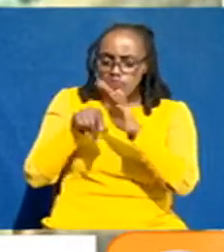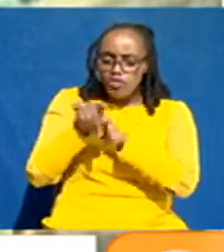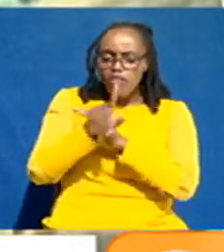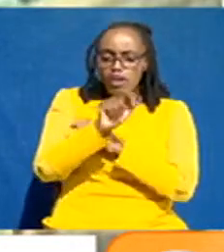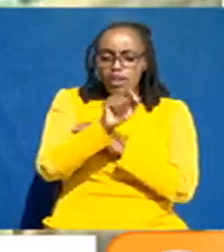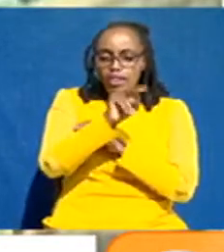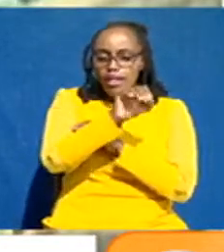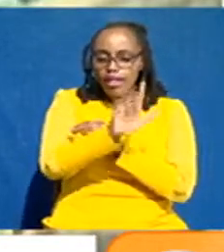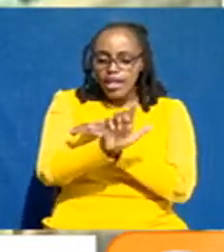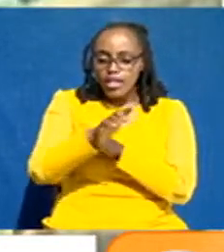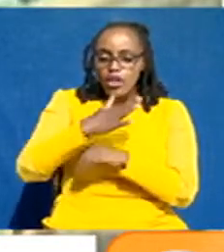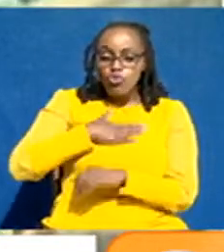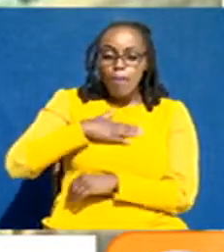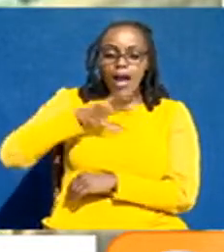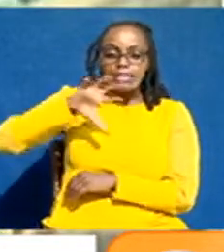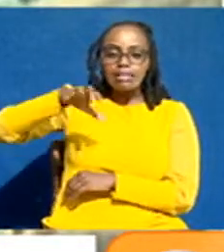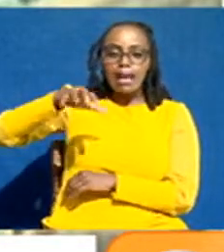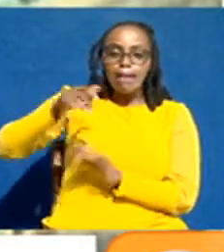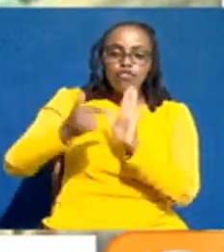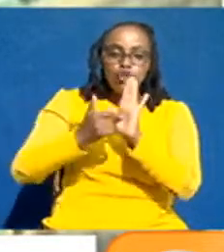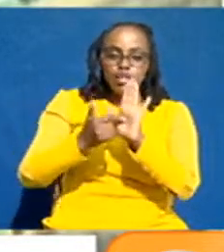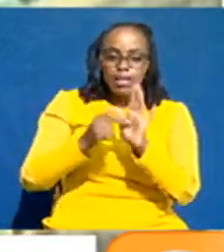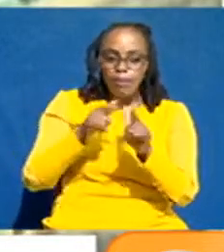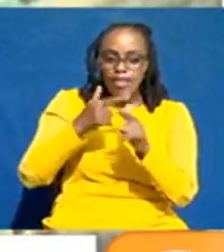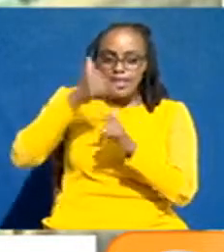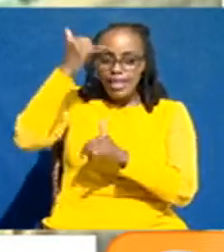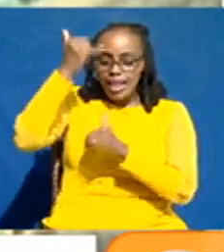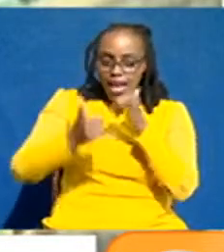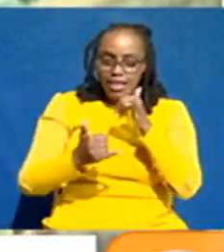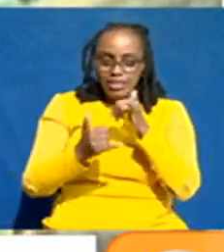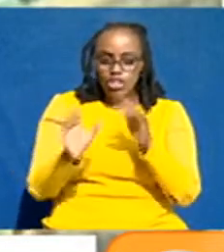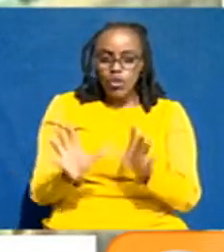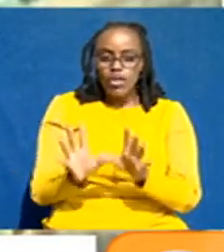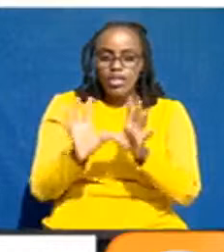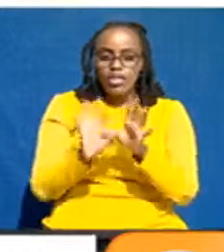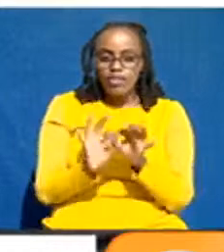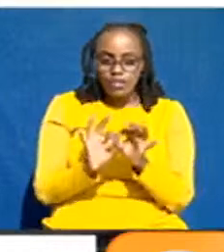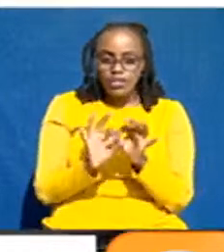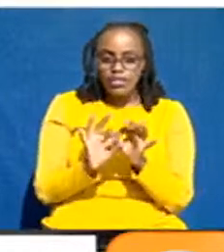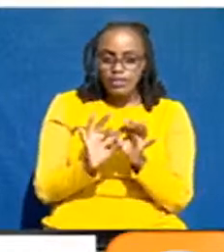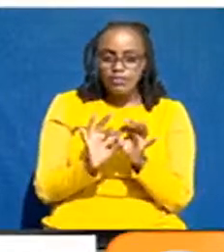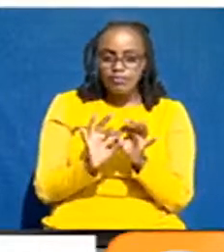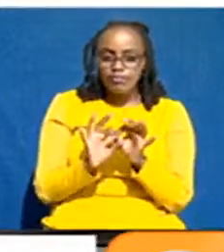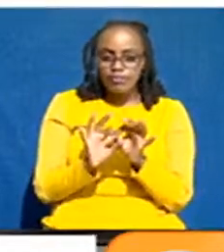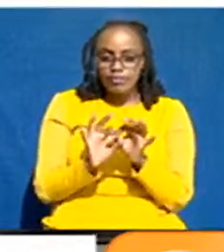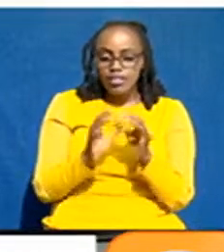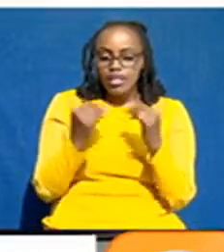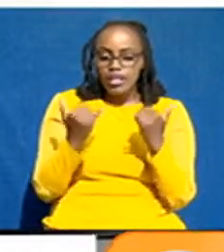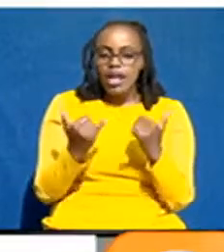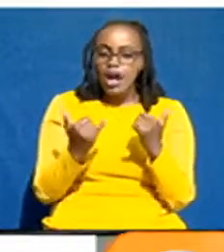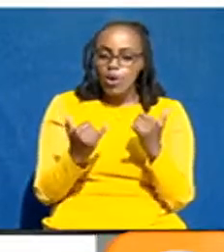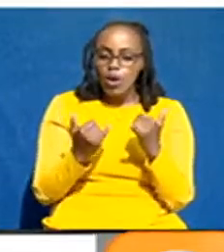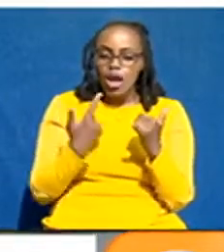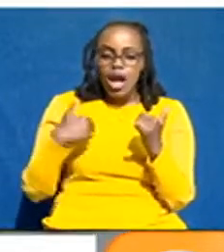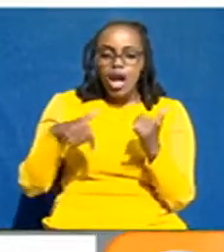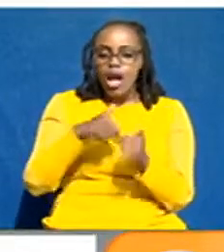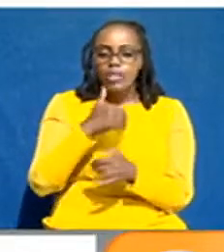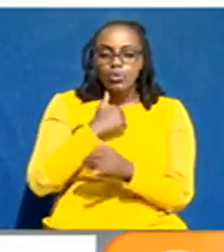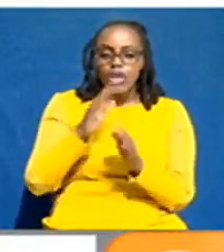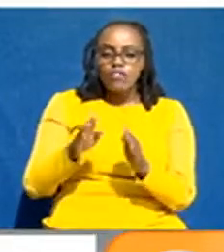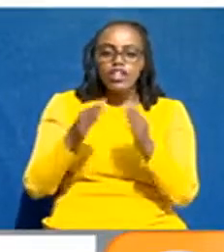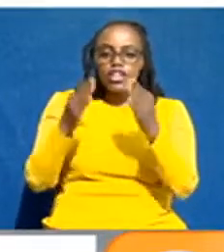my tap? Let's talk about that last mile connectivity. Right now we've managed to